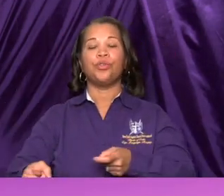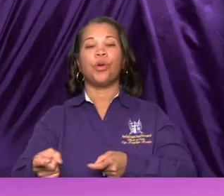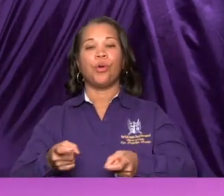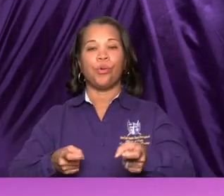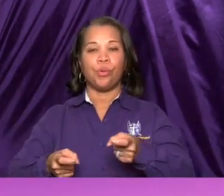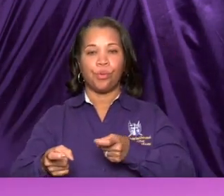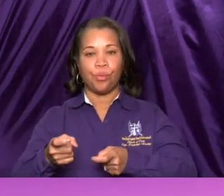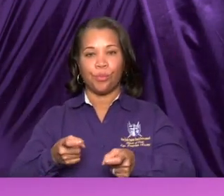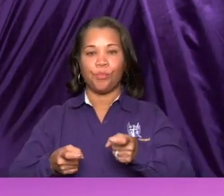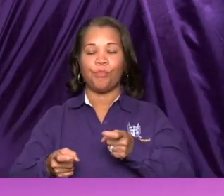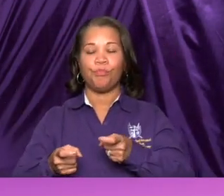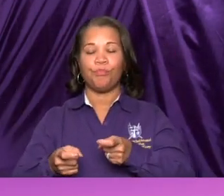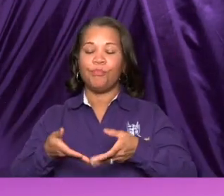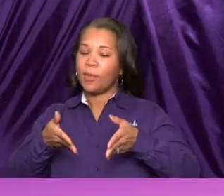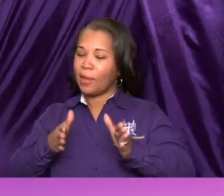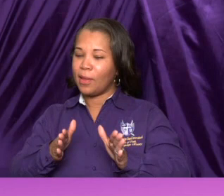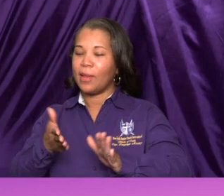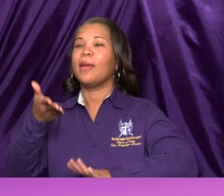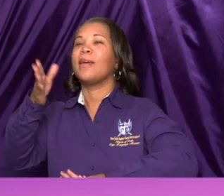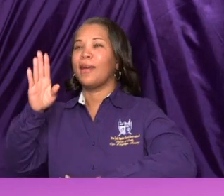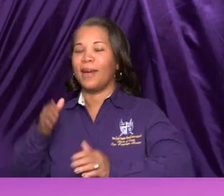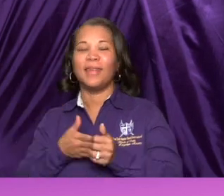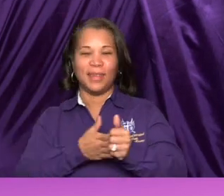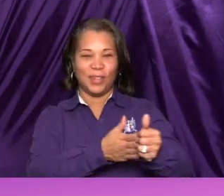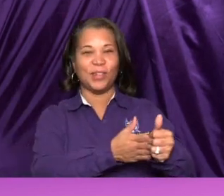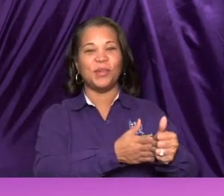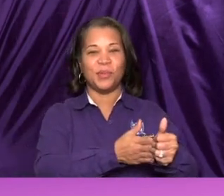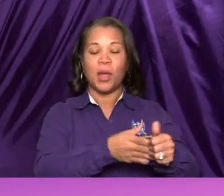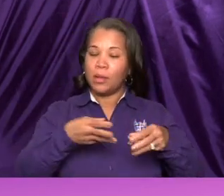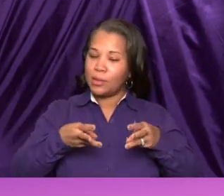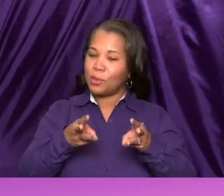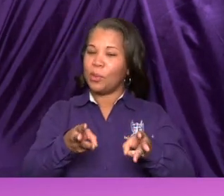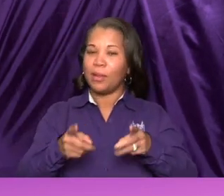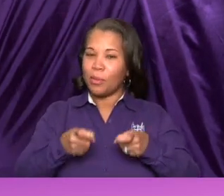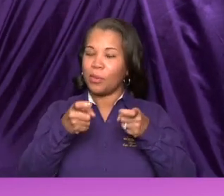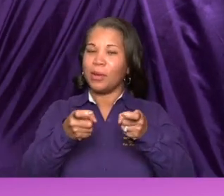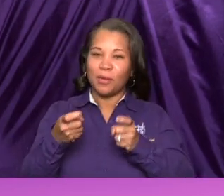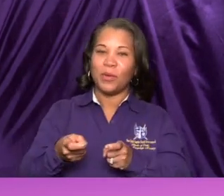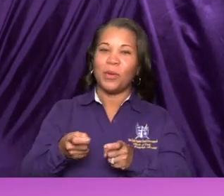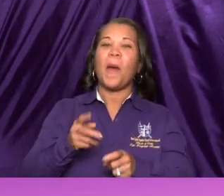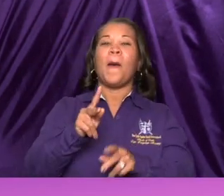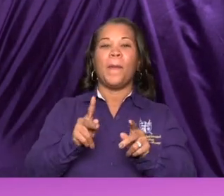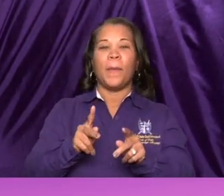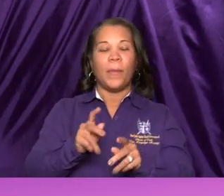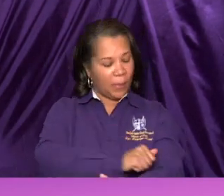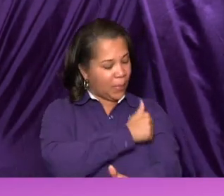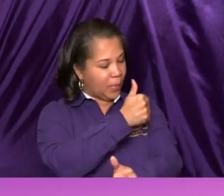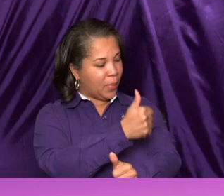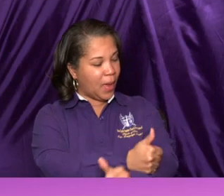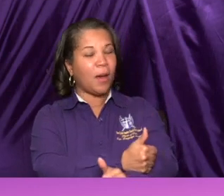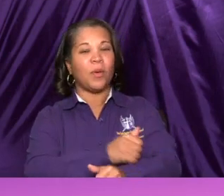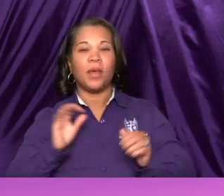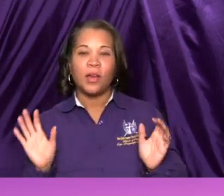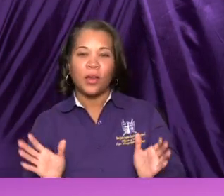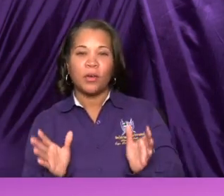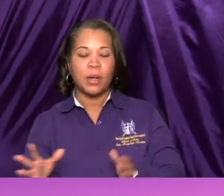You have to let God lead you, which is the way that will give you power and encouragement to take territory